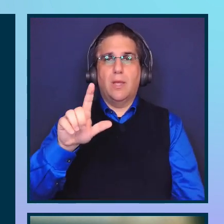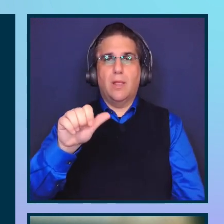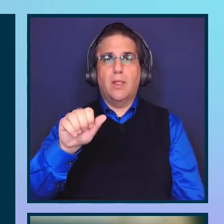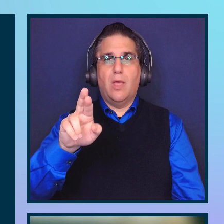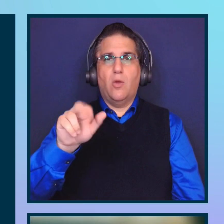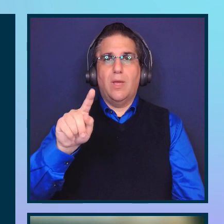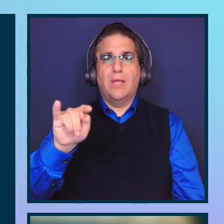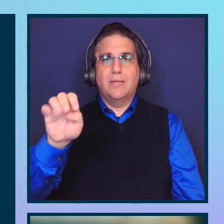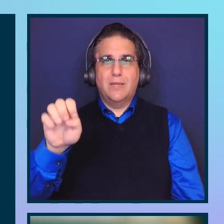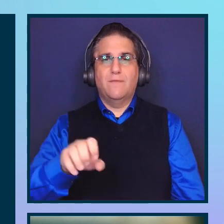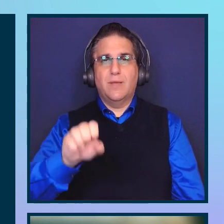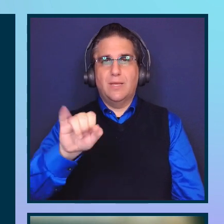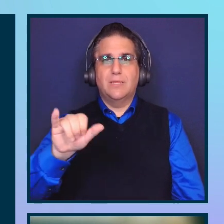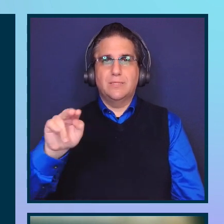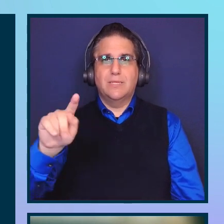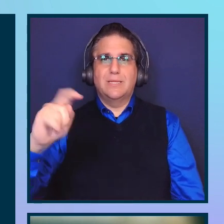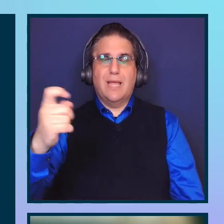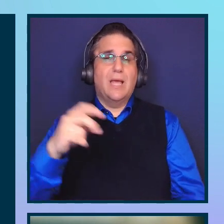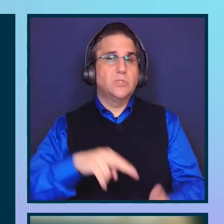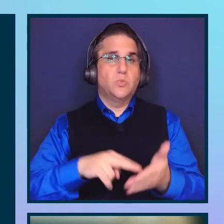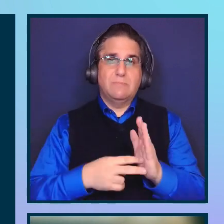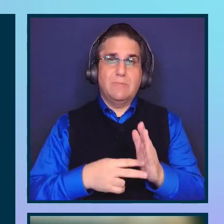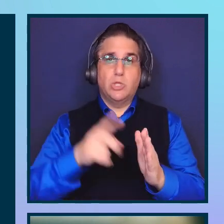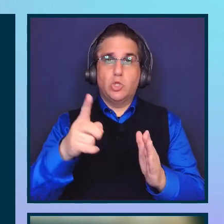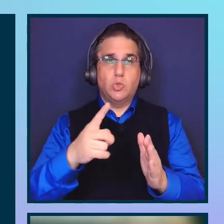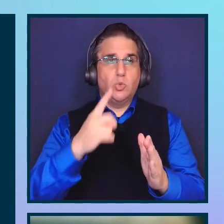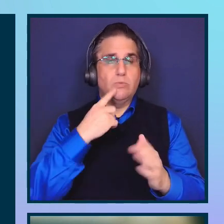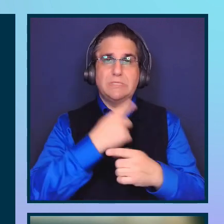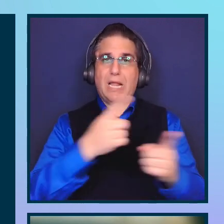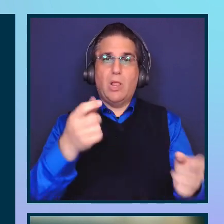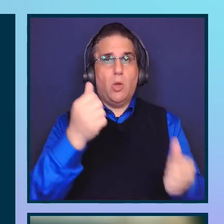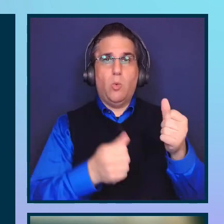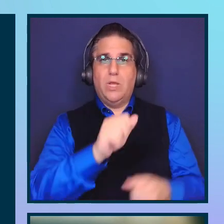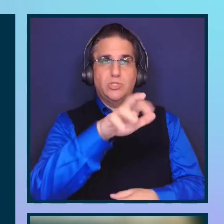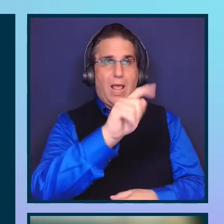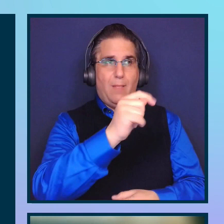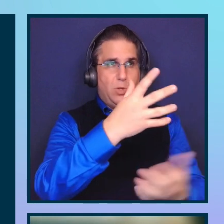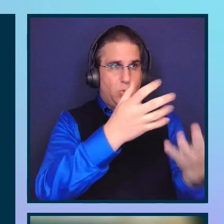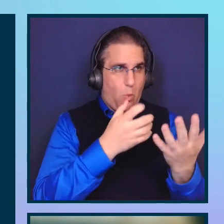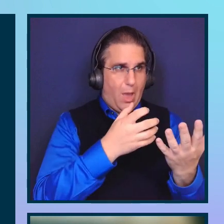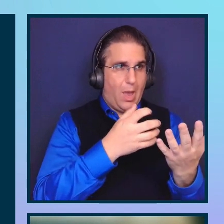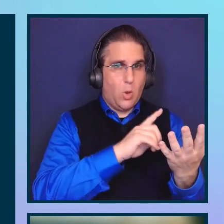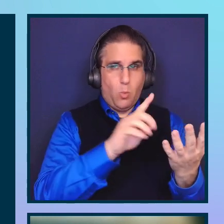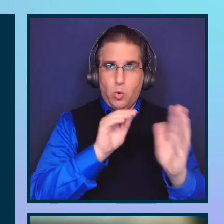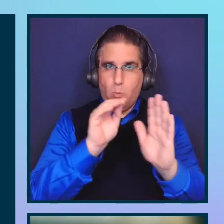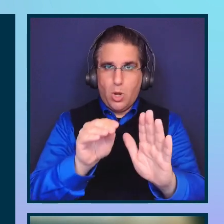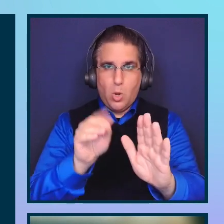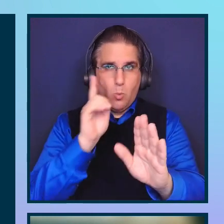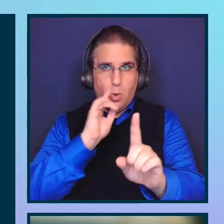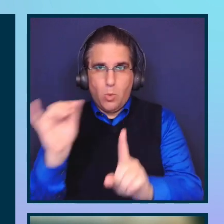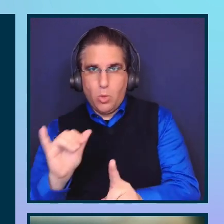kind of declare what element you want, where you want it to go, what you want it to look like, declare what you want, and it